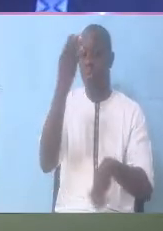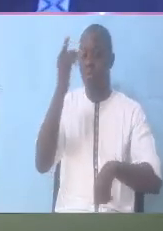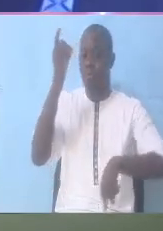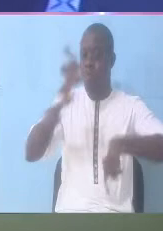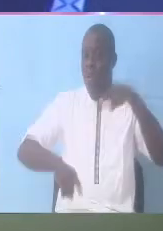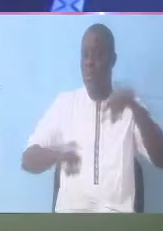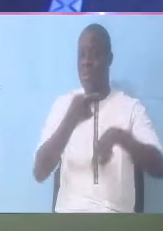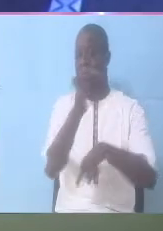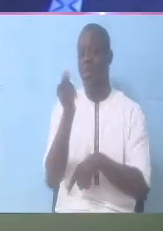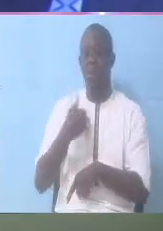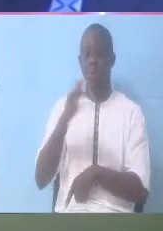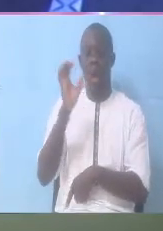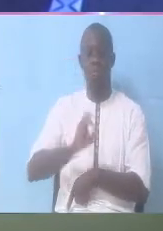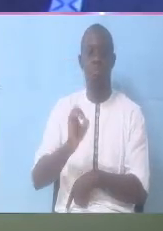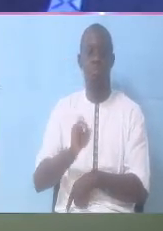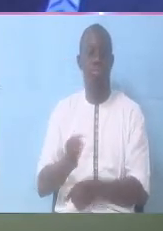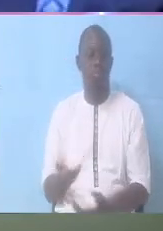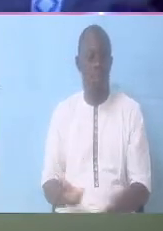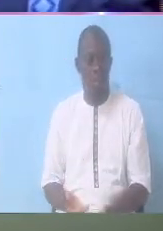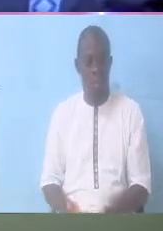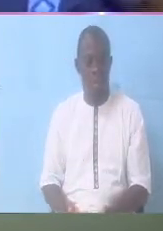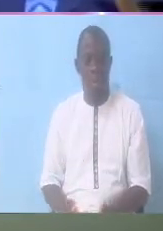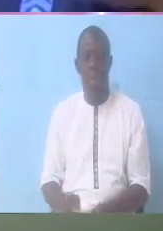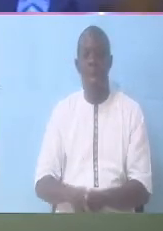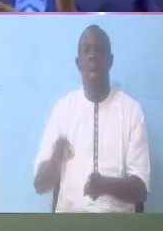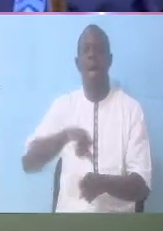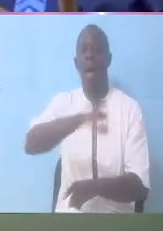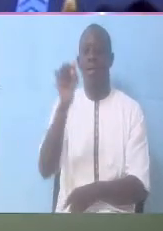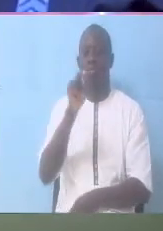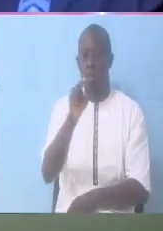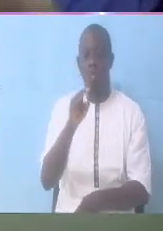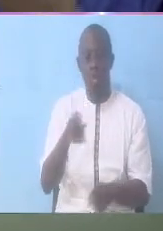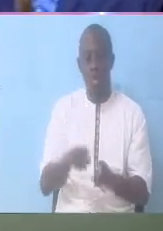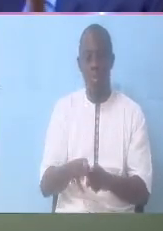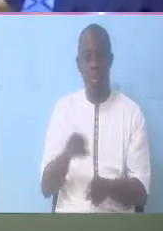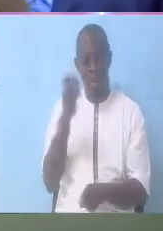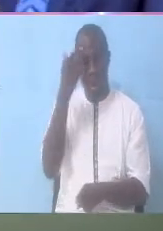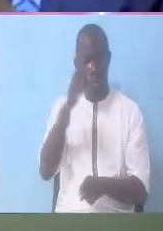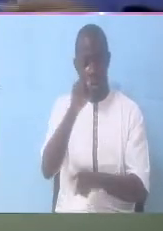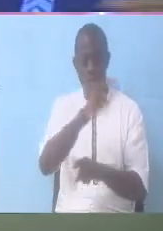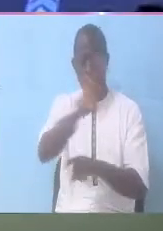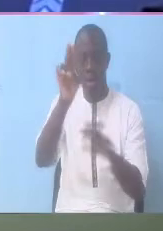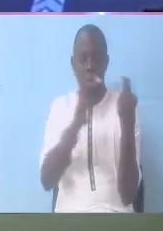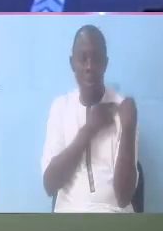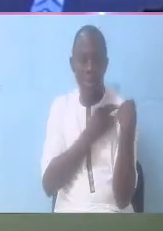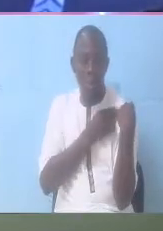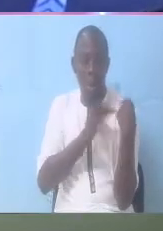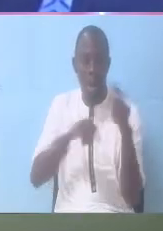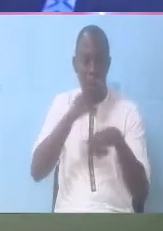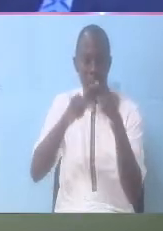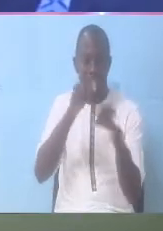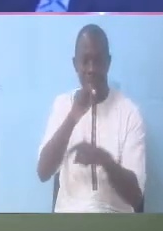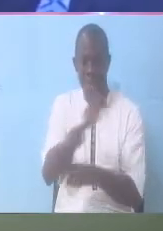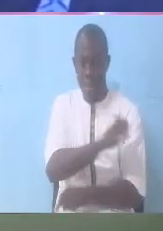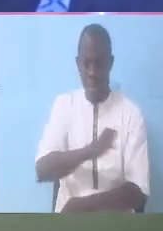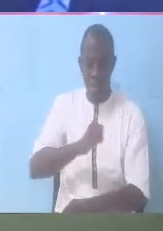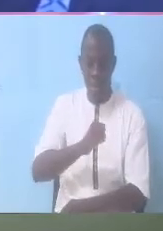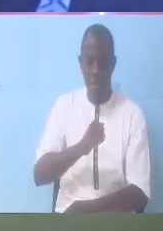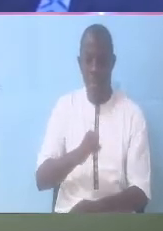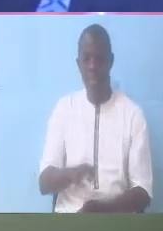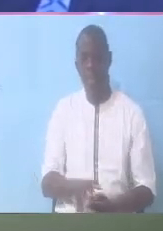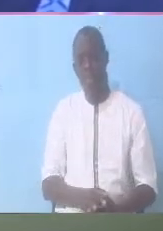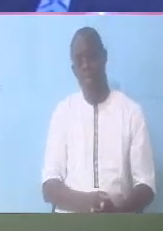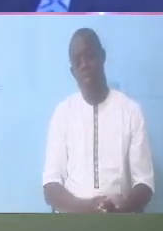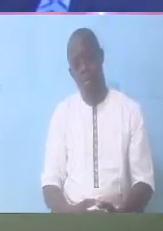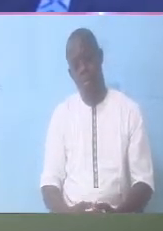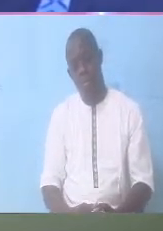them, yes, sir. and you guilty and you responsible for that crime under